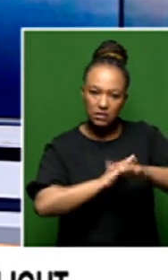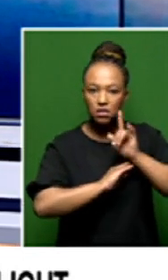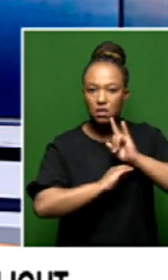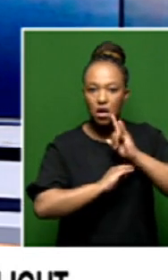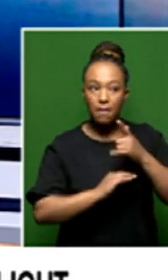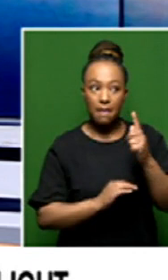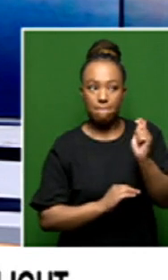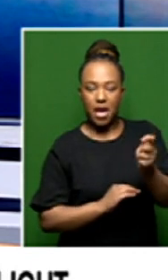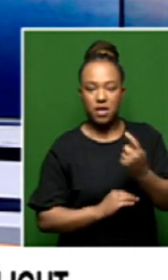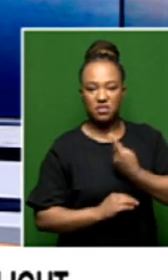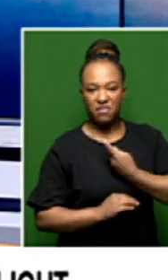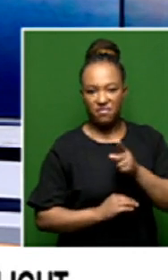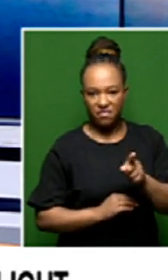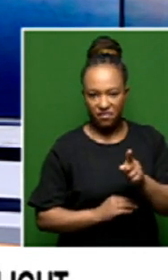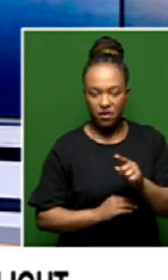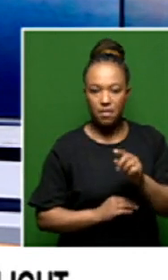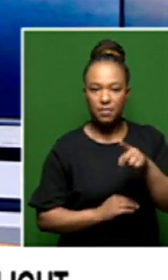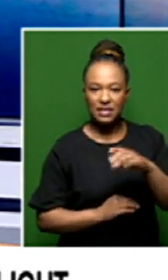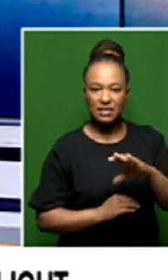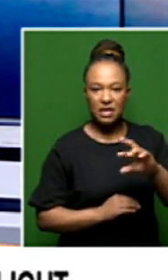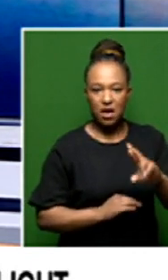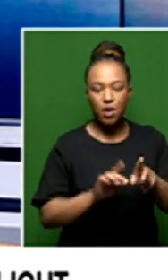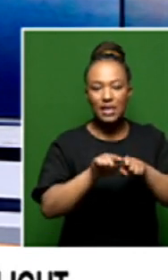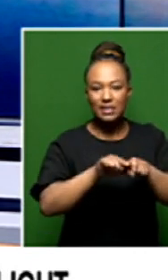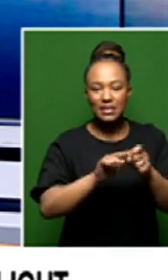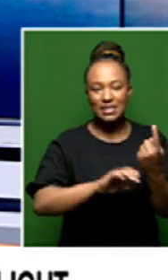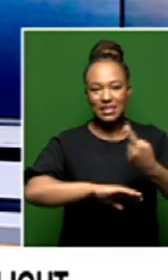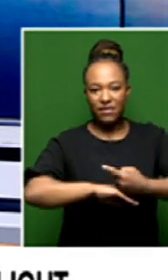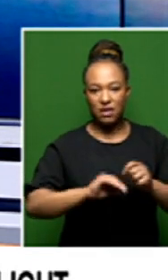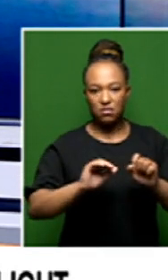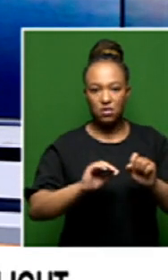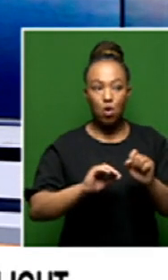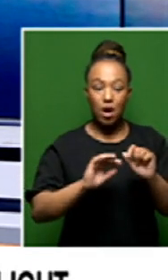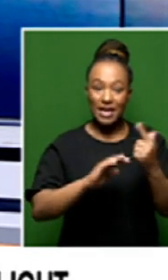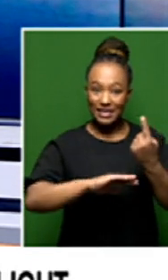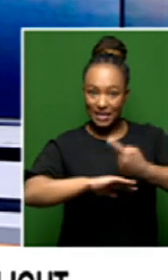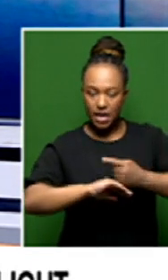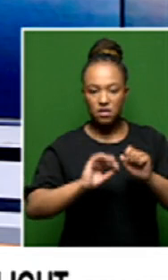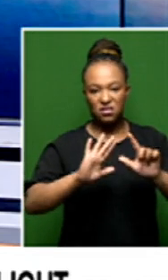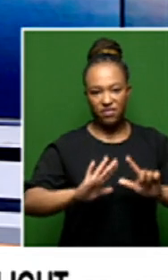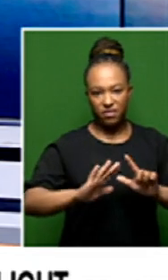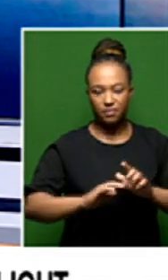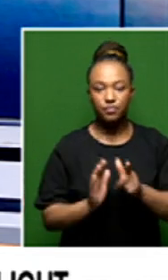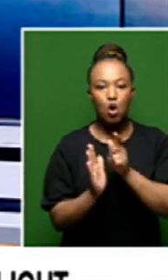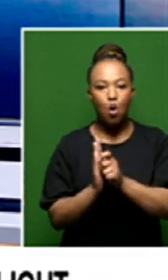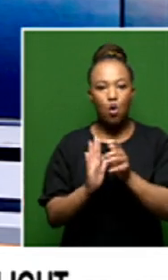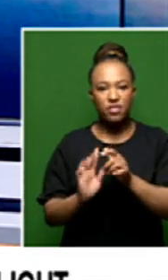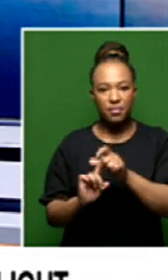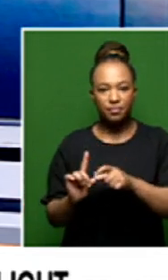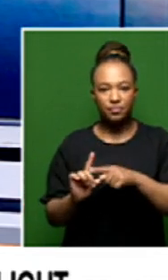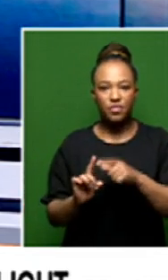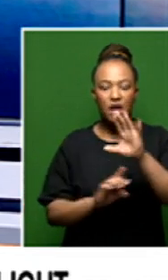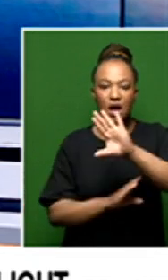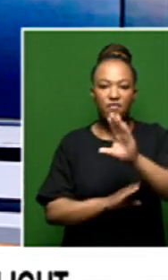at their own cost, with a repeat PCR test on day 7. Now, the author of South African Big Hair book,